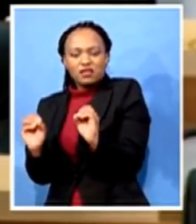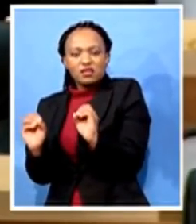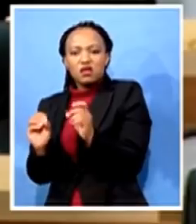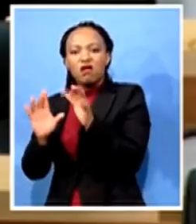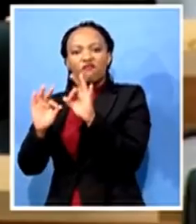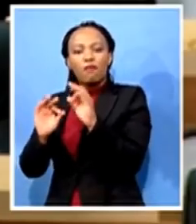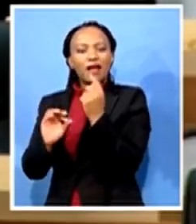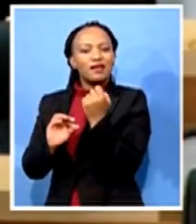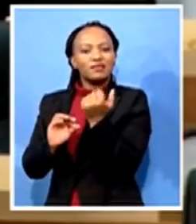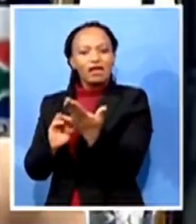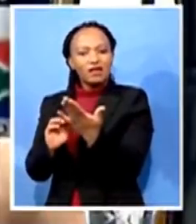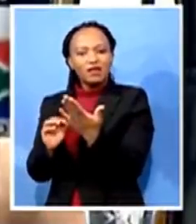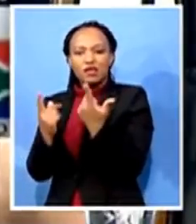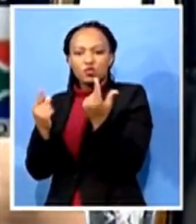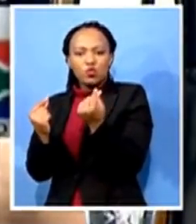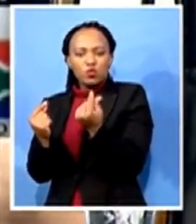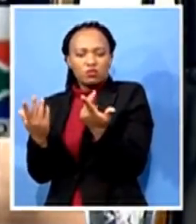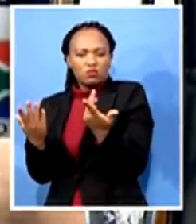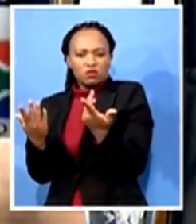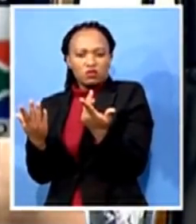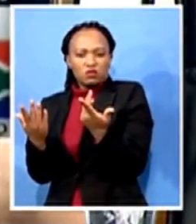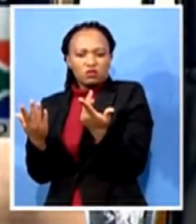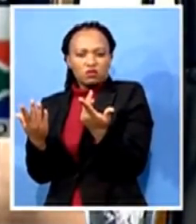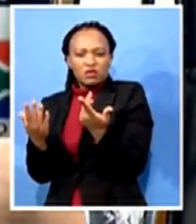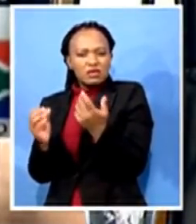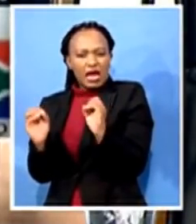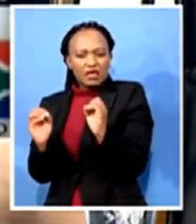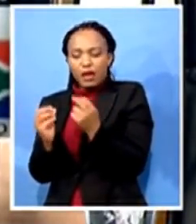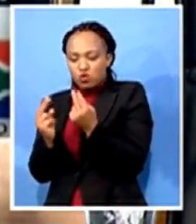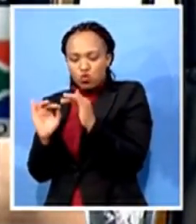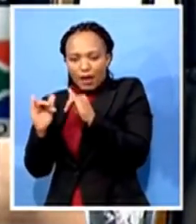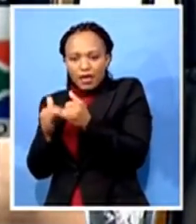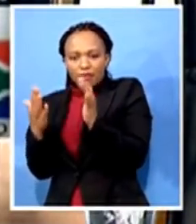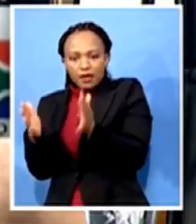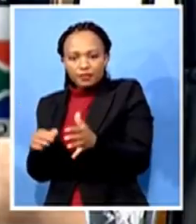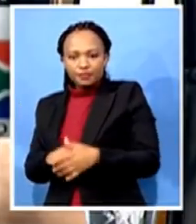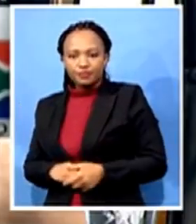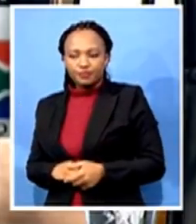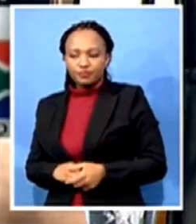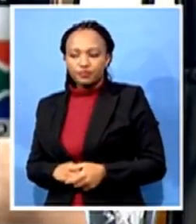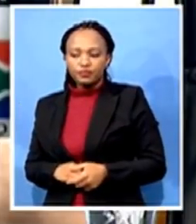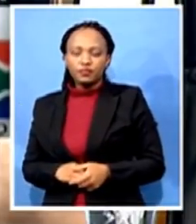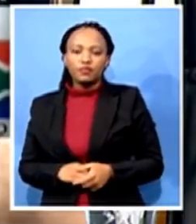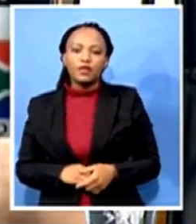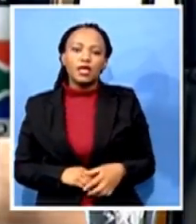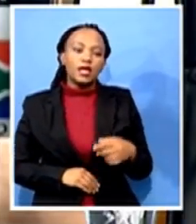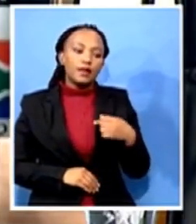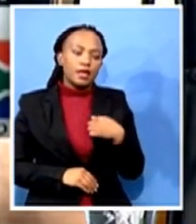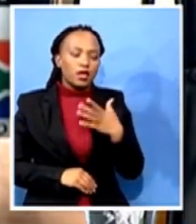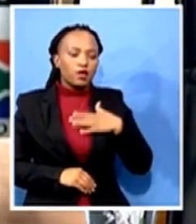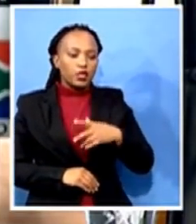of their admission at least. Let me say after the tender